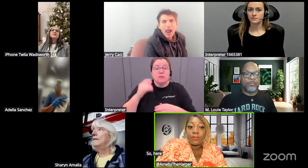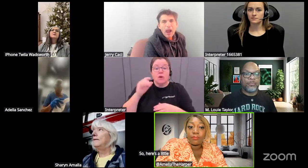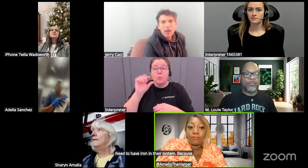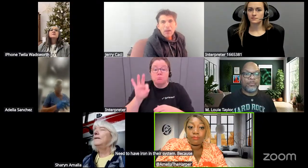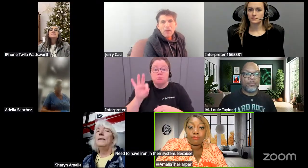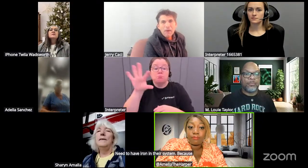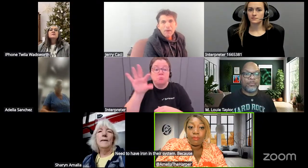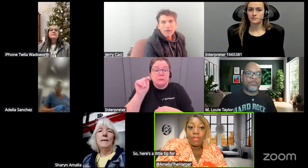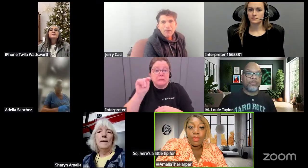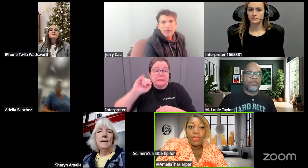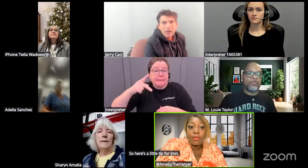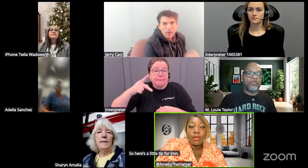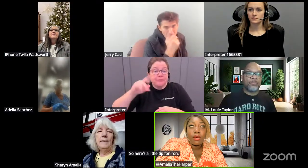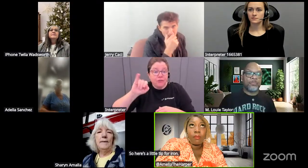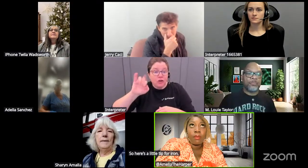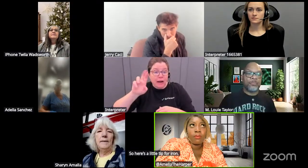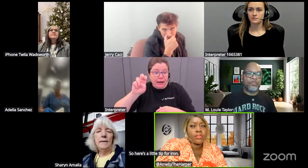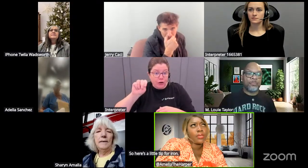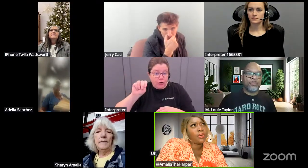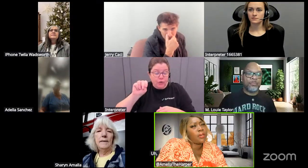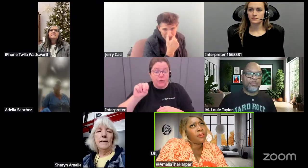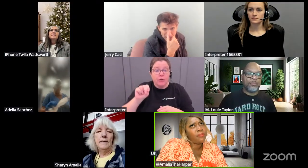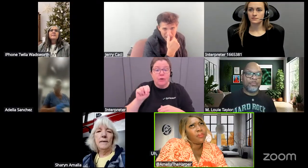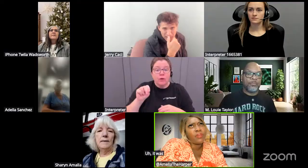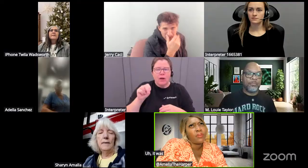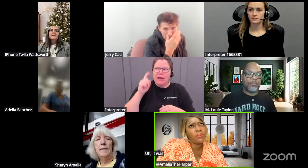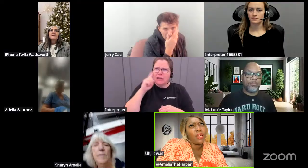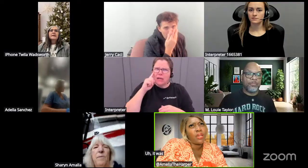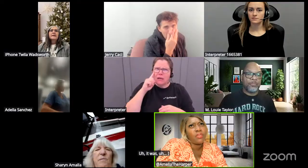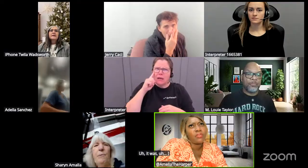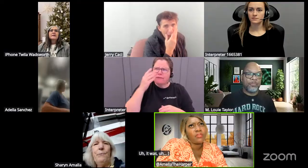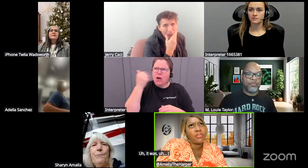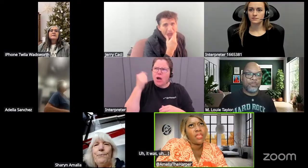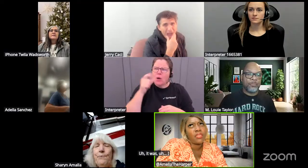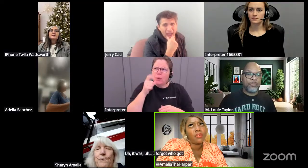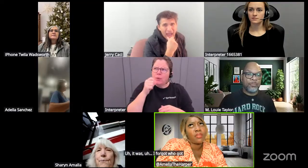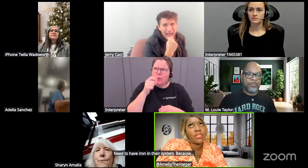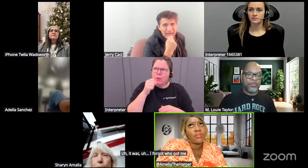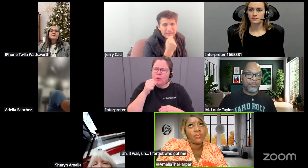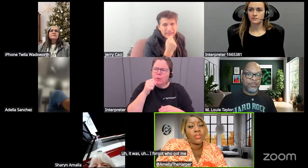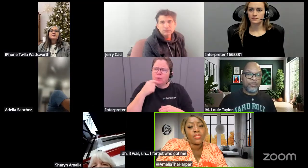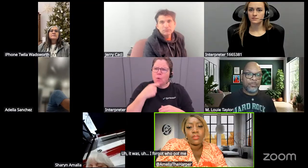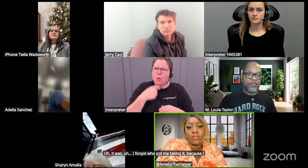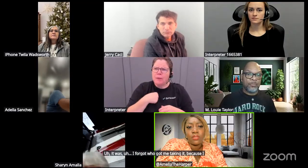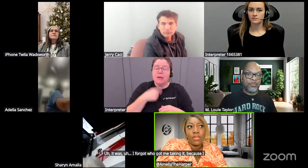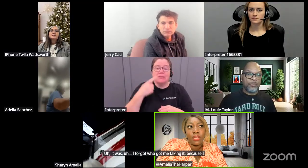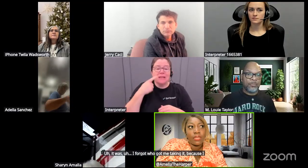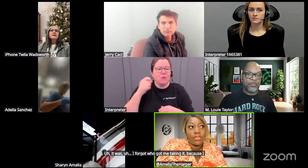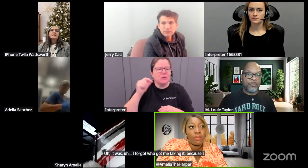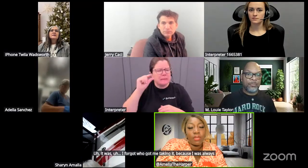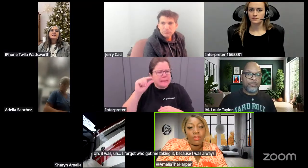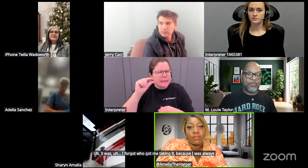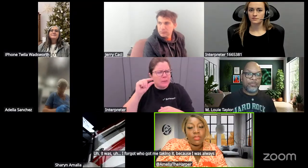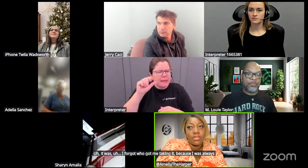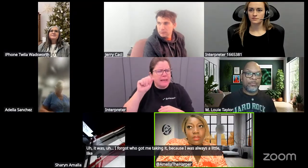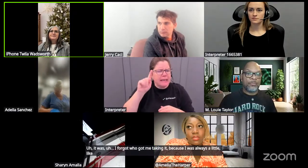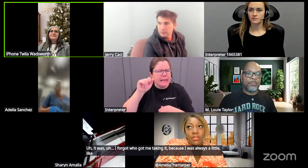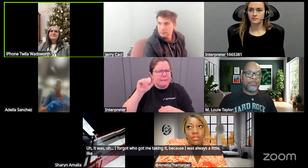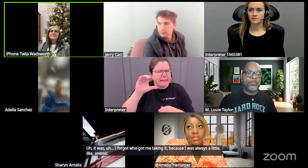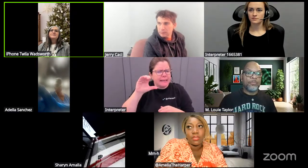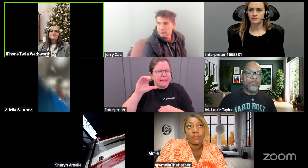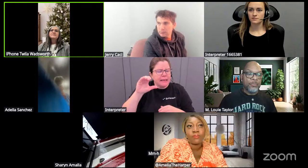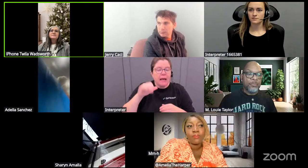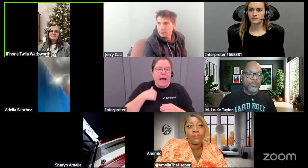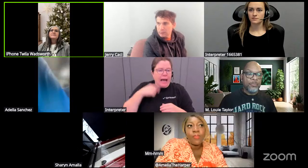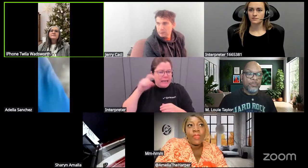iron. It was I forgot who got me taking it because I was always a little like anemic since I was a anemic. little